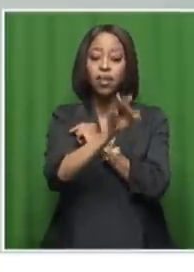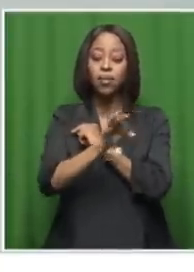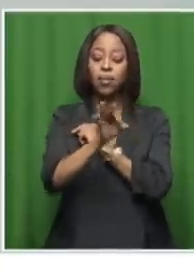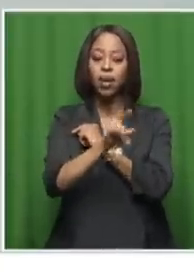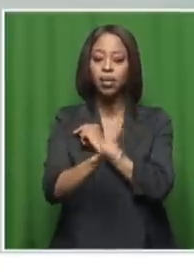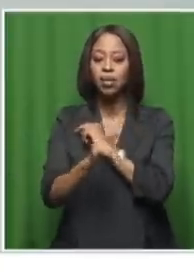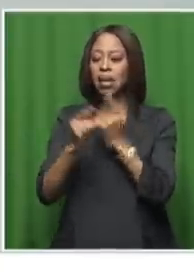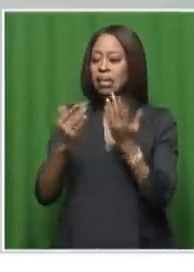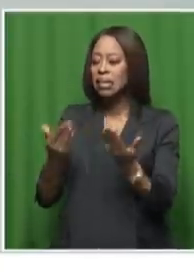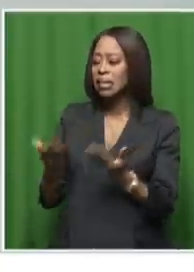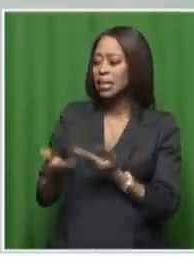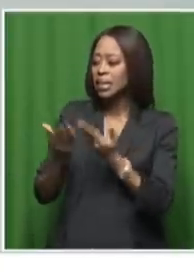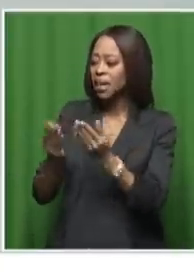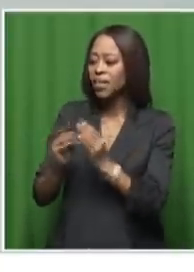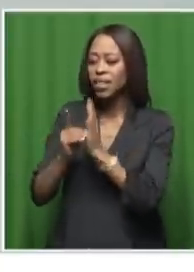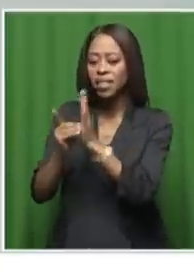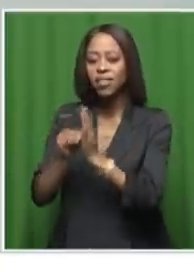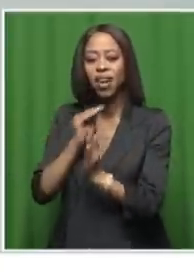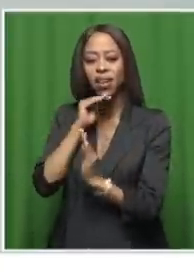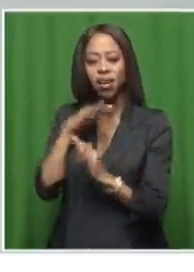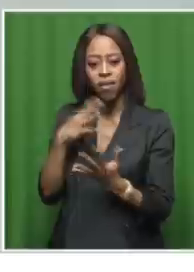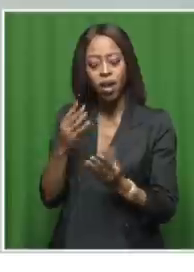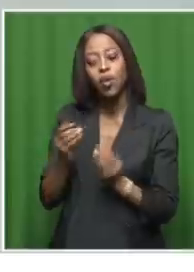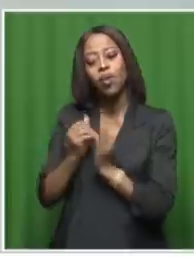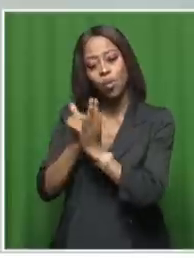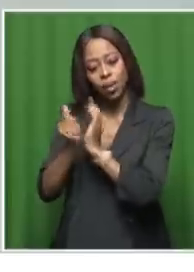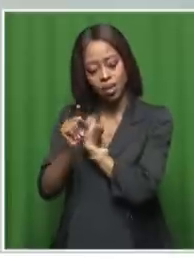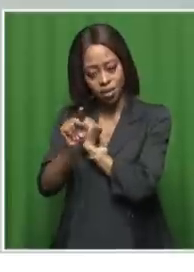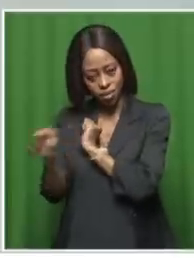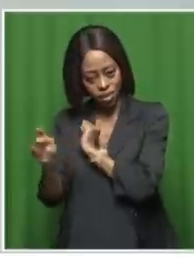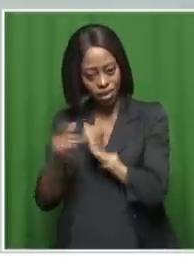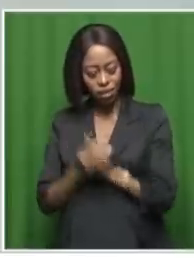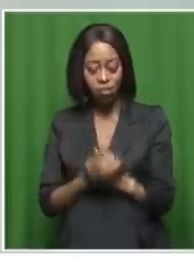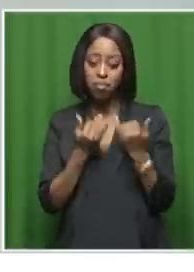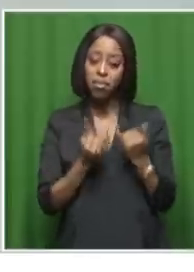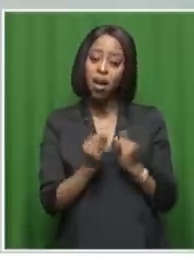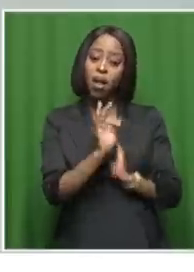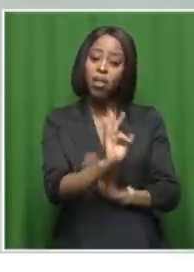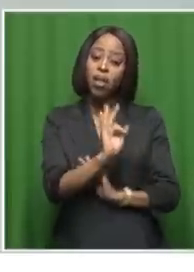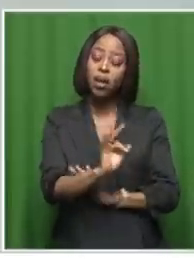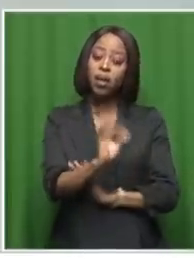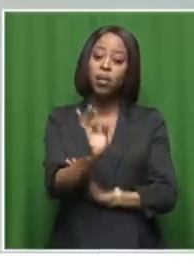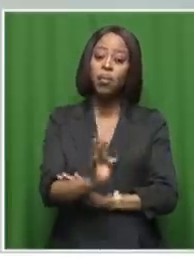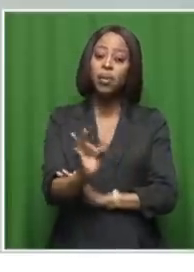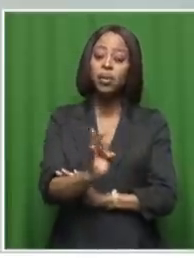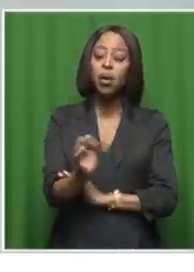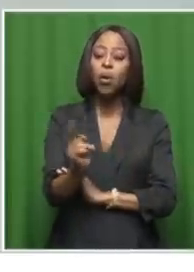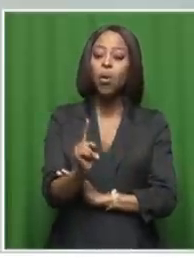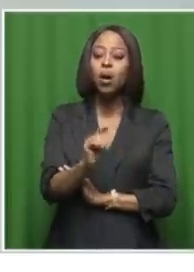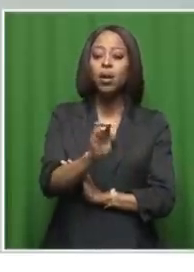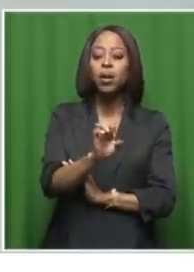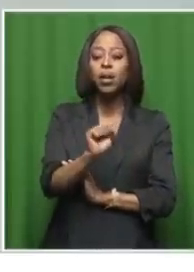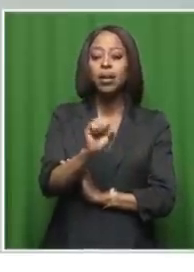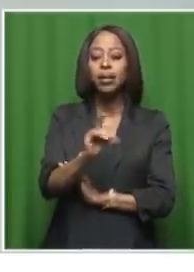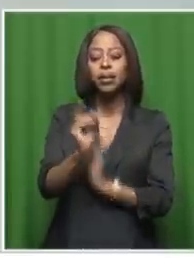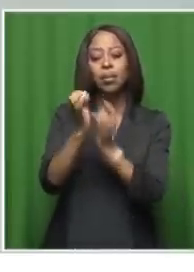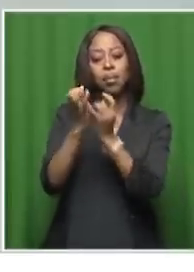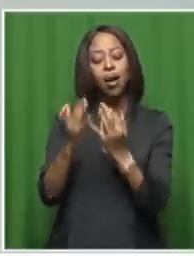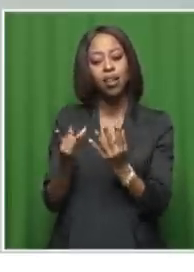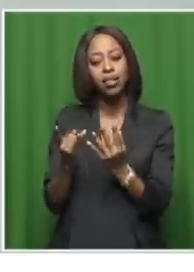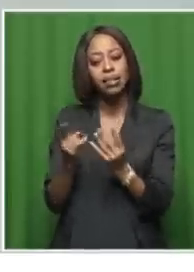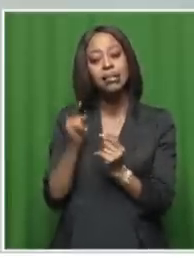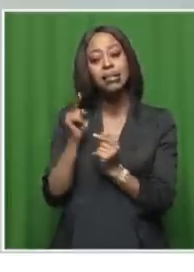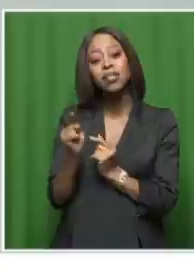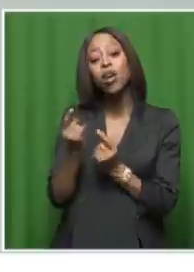underserved areas. In the new proposition, we are capping at 33% the proportion of the ESD budget that goes